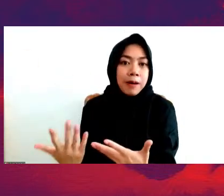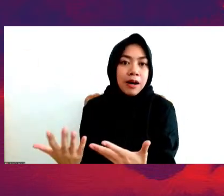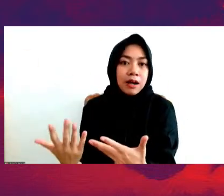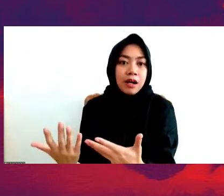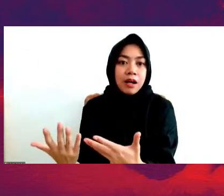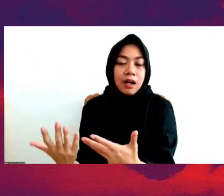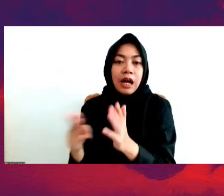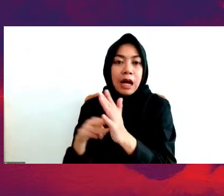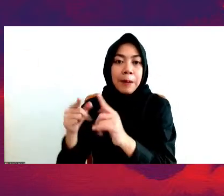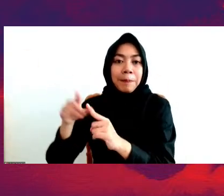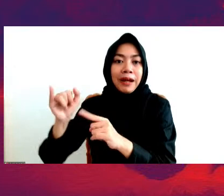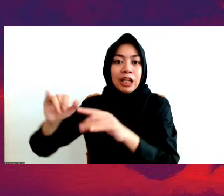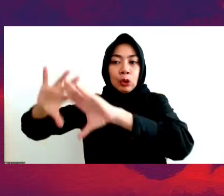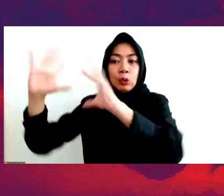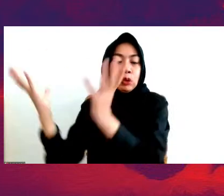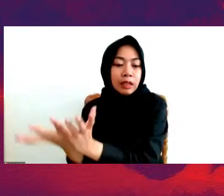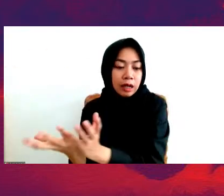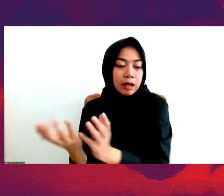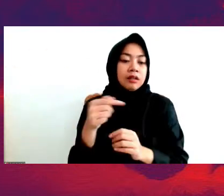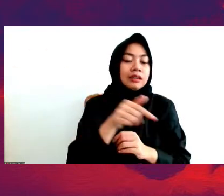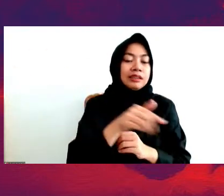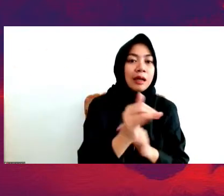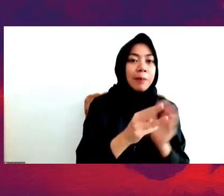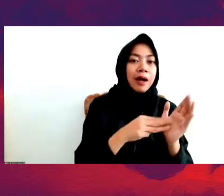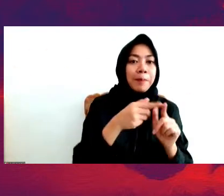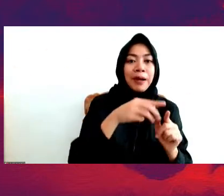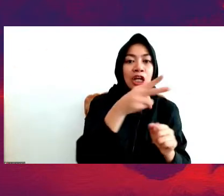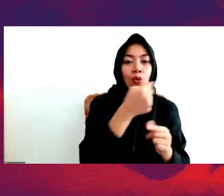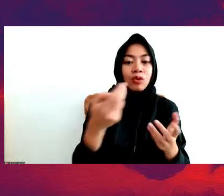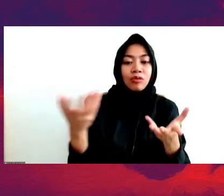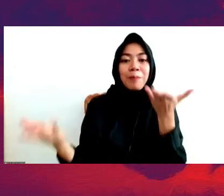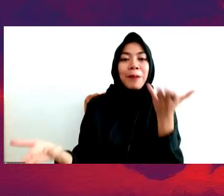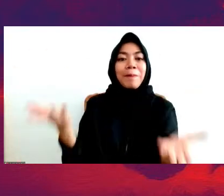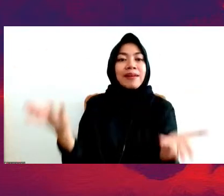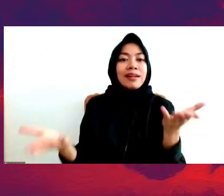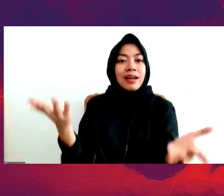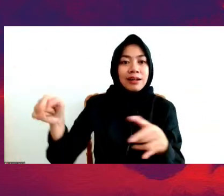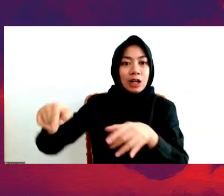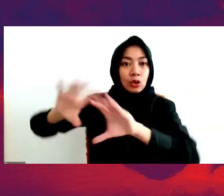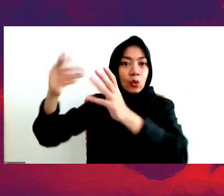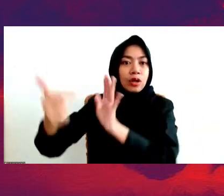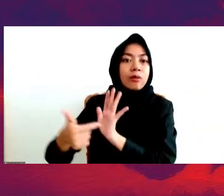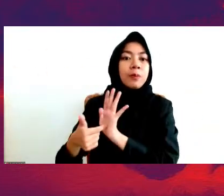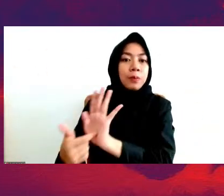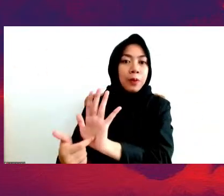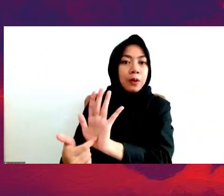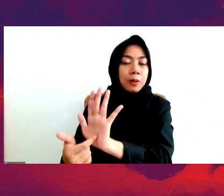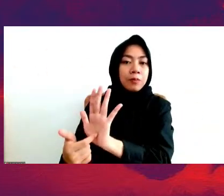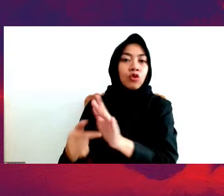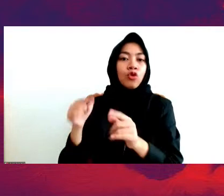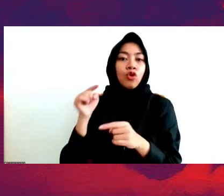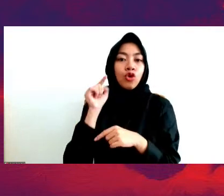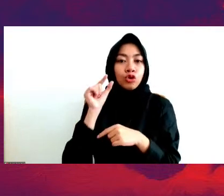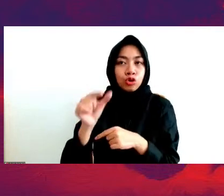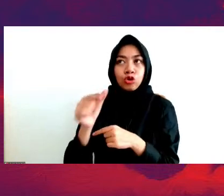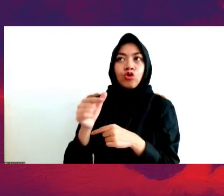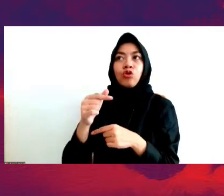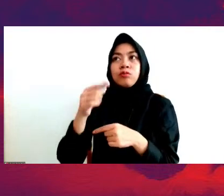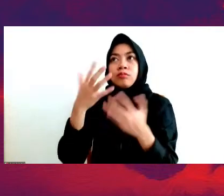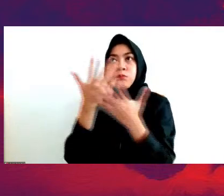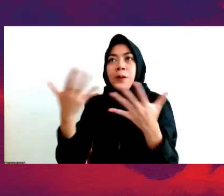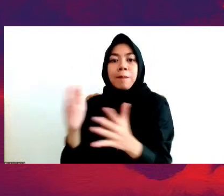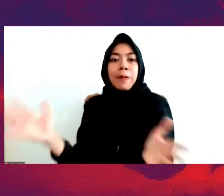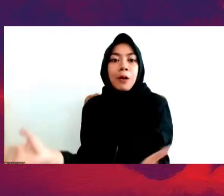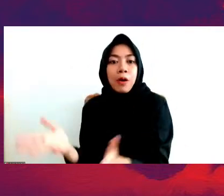Global MPI, that we at the Oxford Poverty and Human Development Initiative, or known as